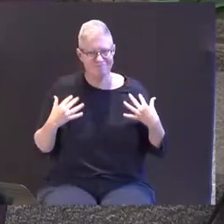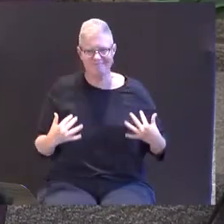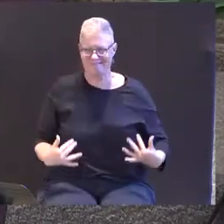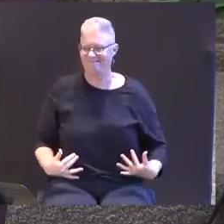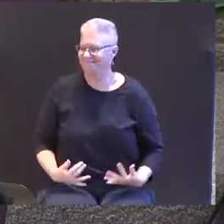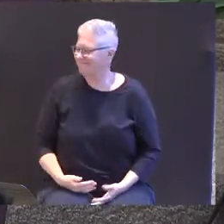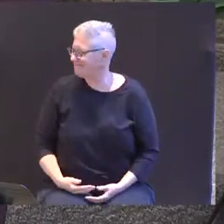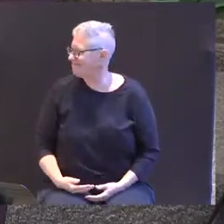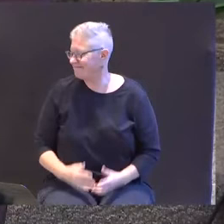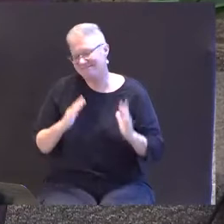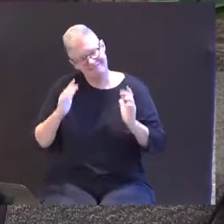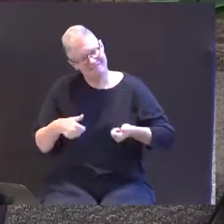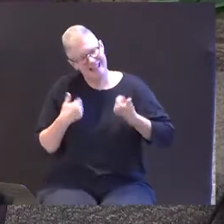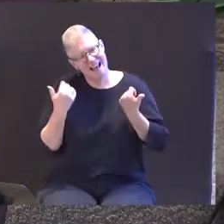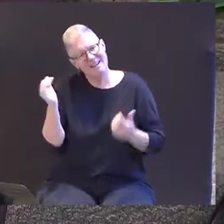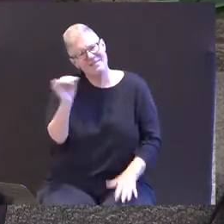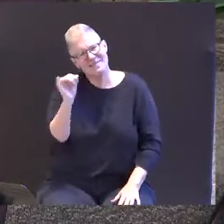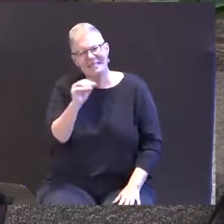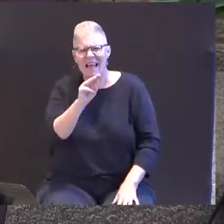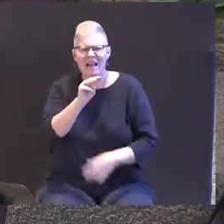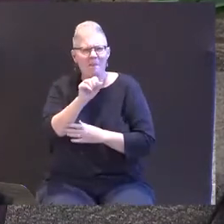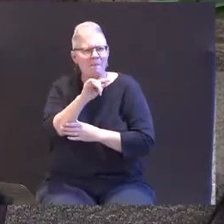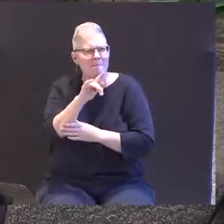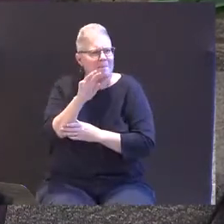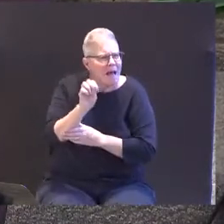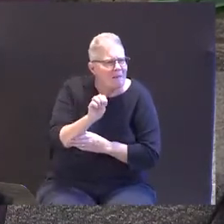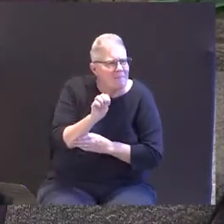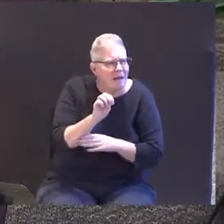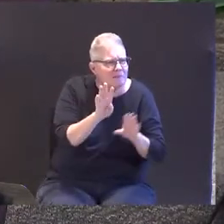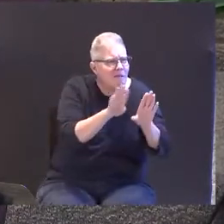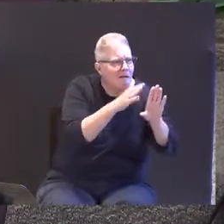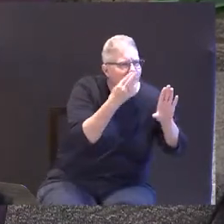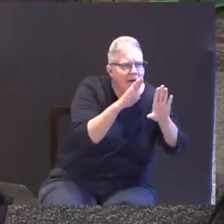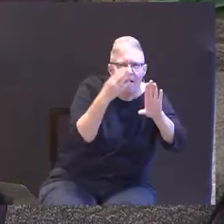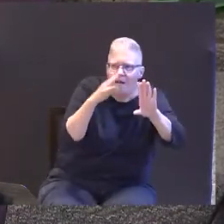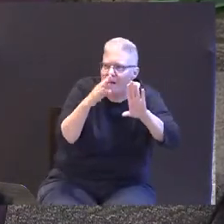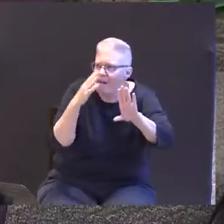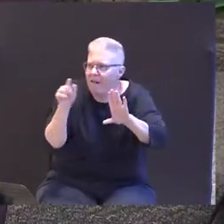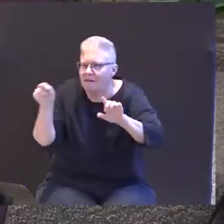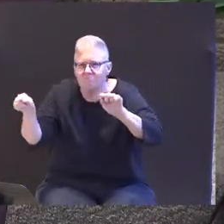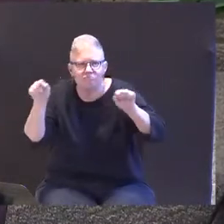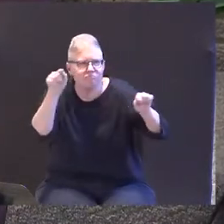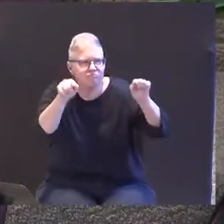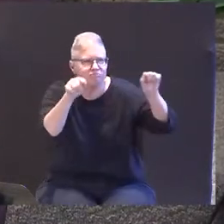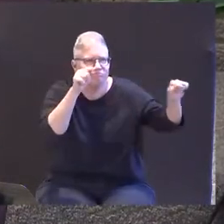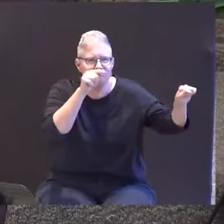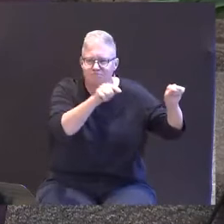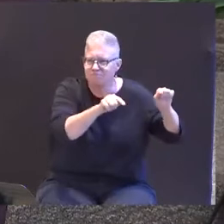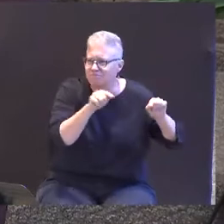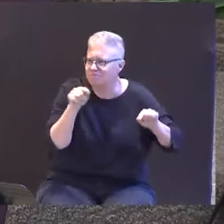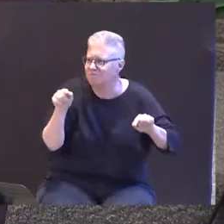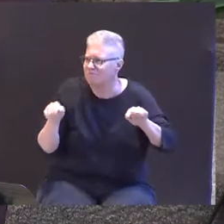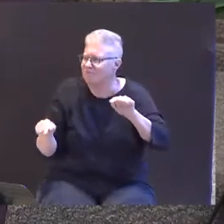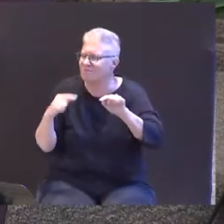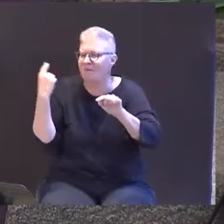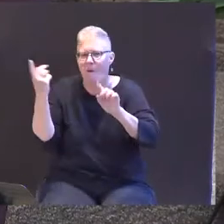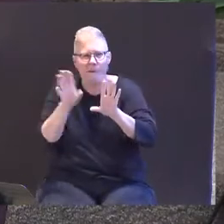Now life is like a maze of doors, and they all open from the side you're